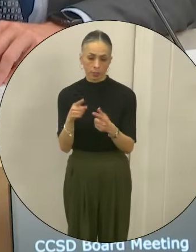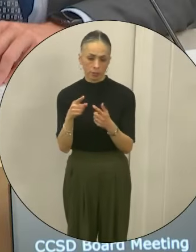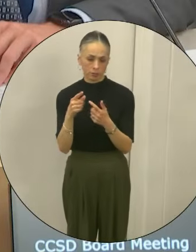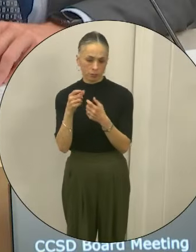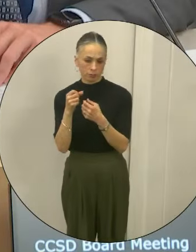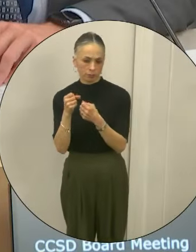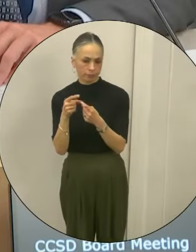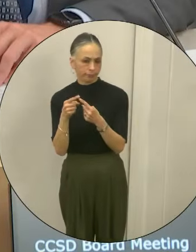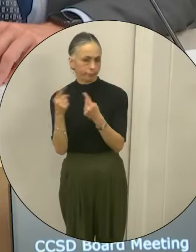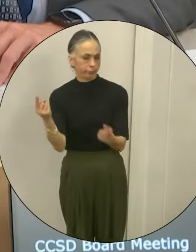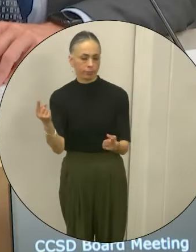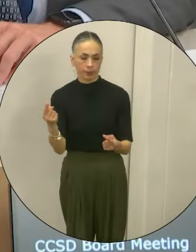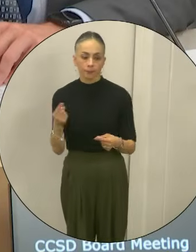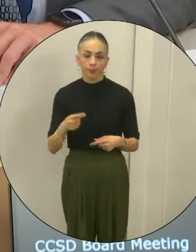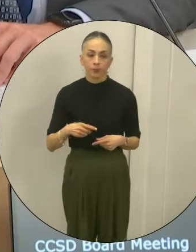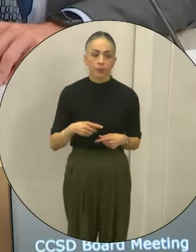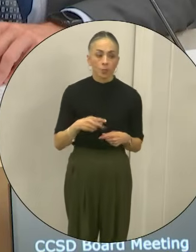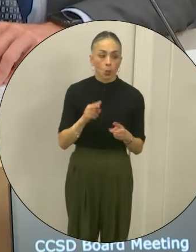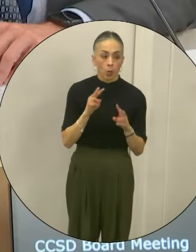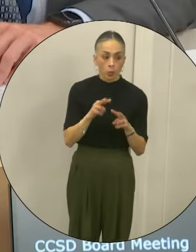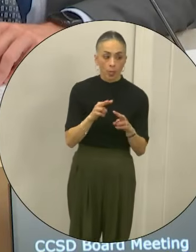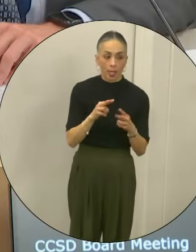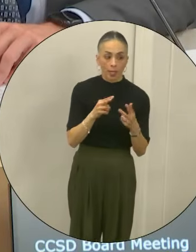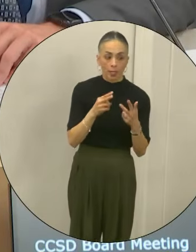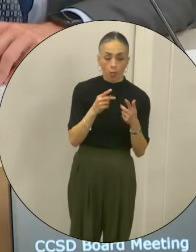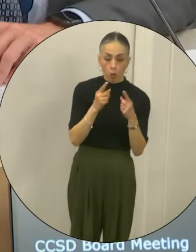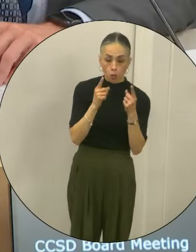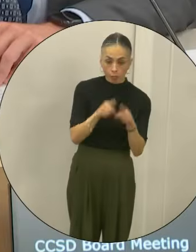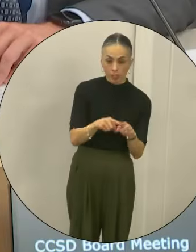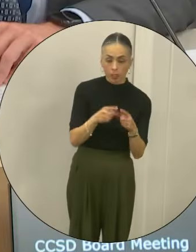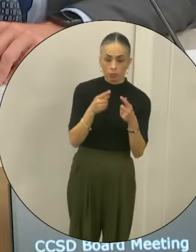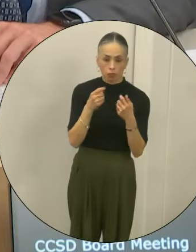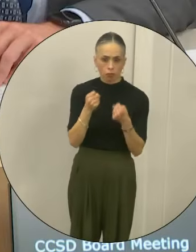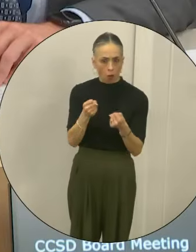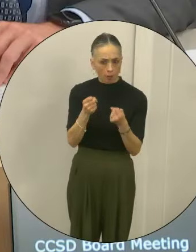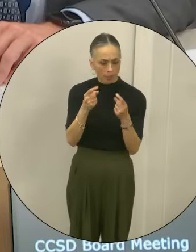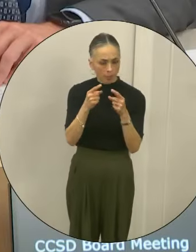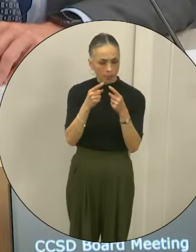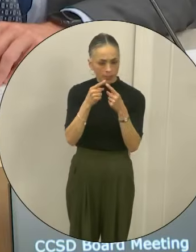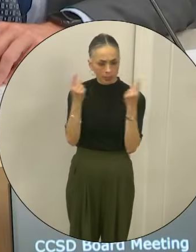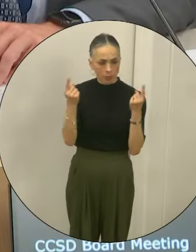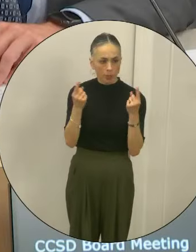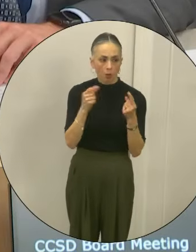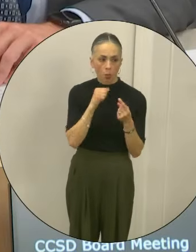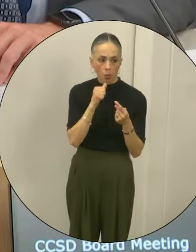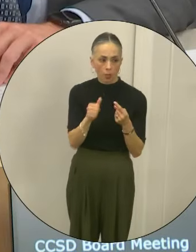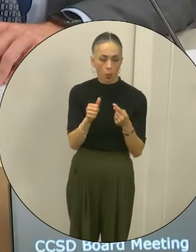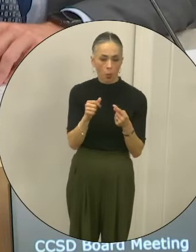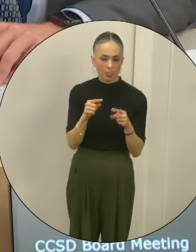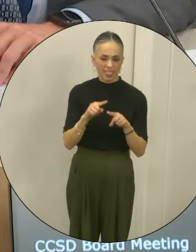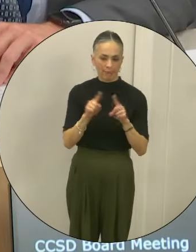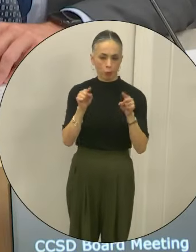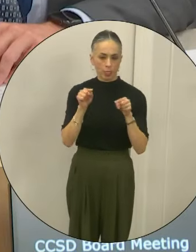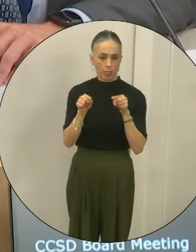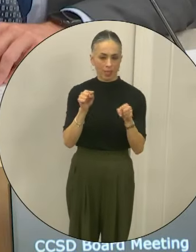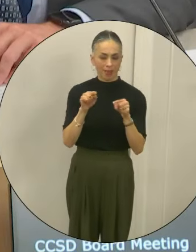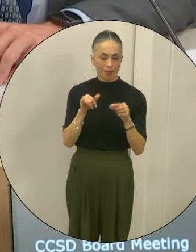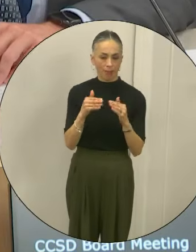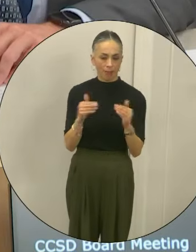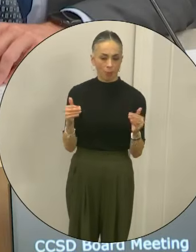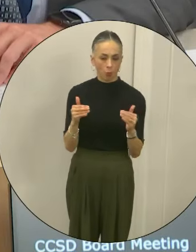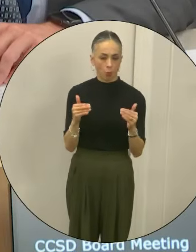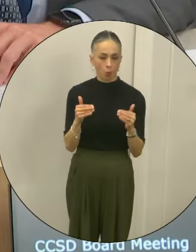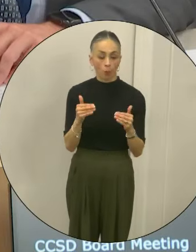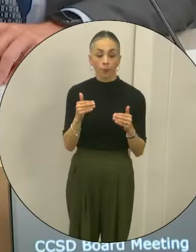about the percent positive, we're looking at the agree and strongly disagree, but we don't differentiate based off of that particular level when sharing out the data.